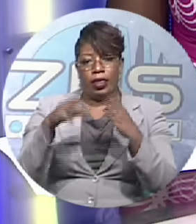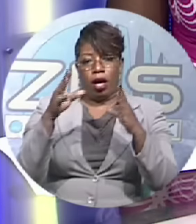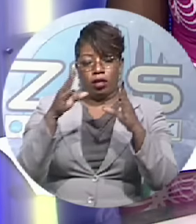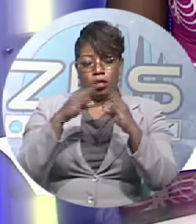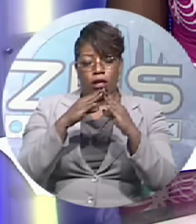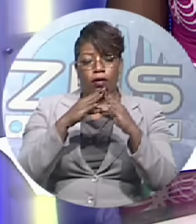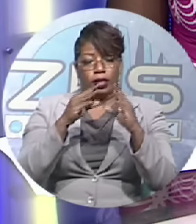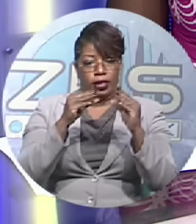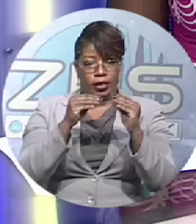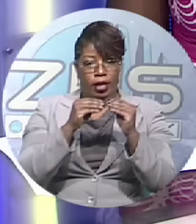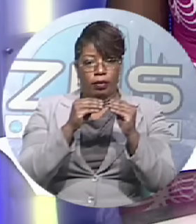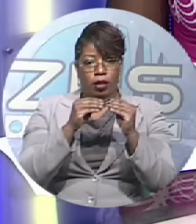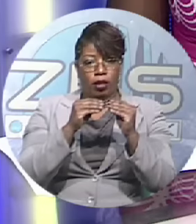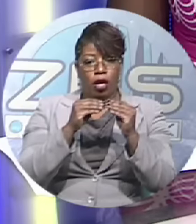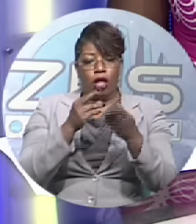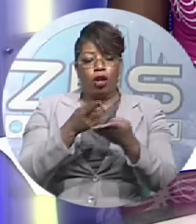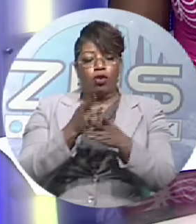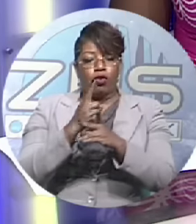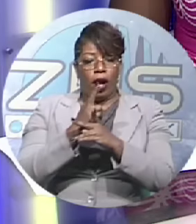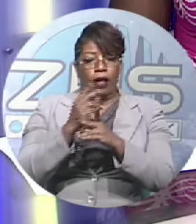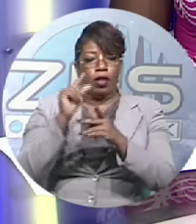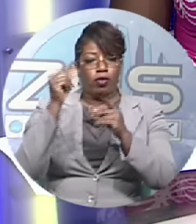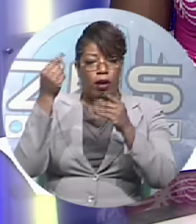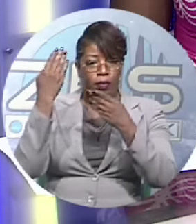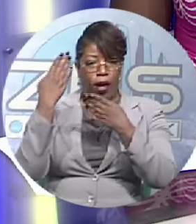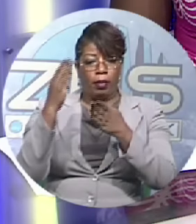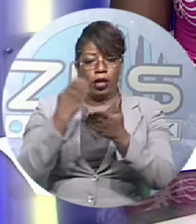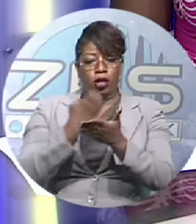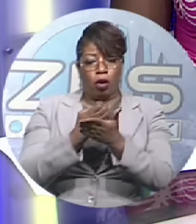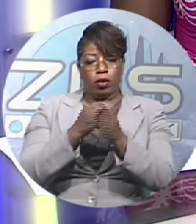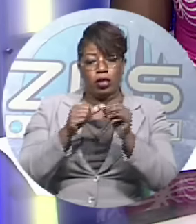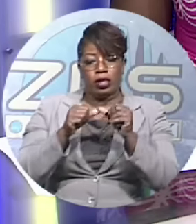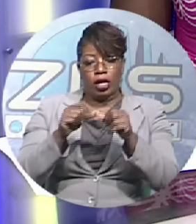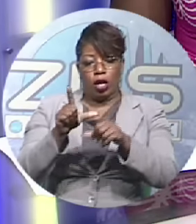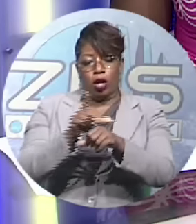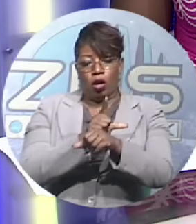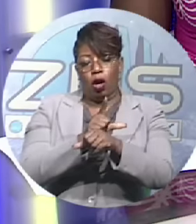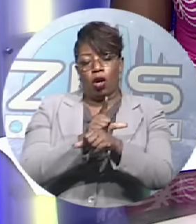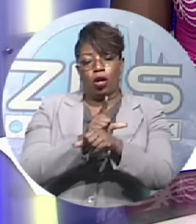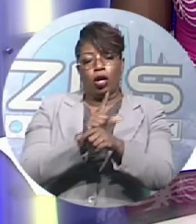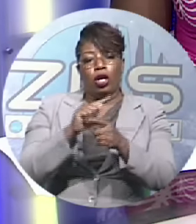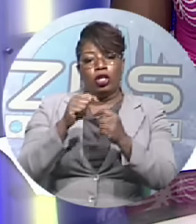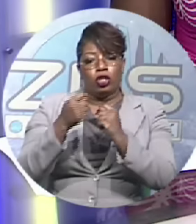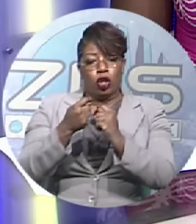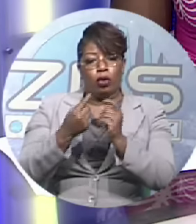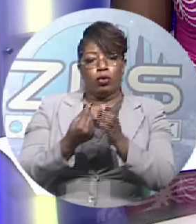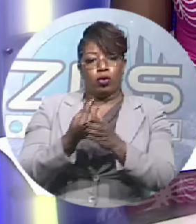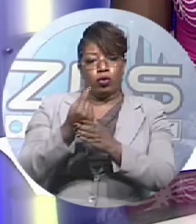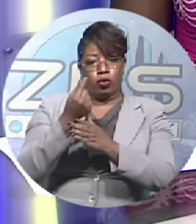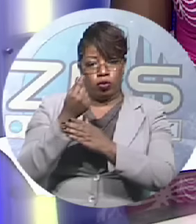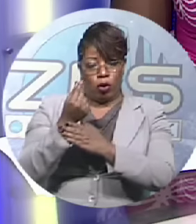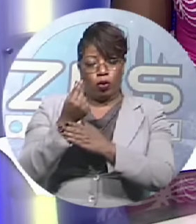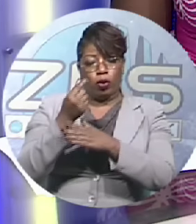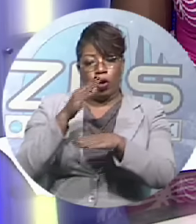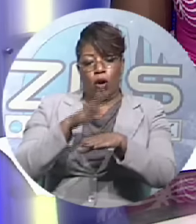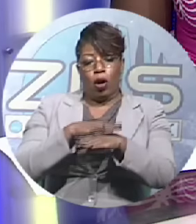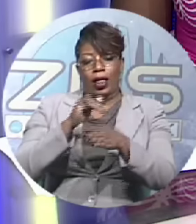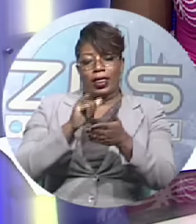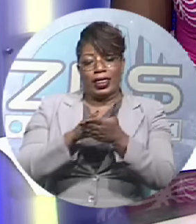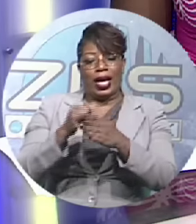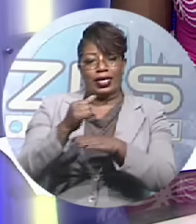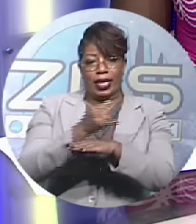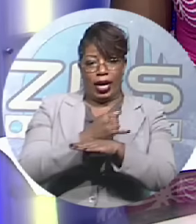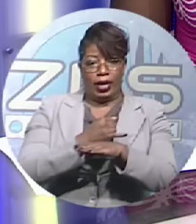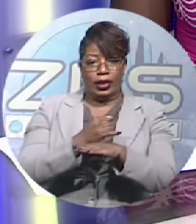implementing measures to revive Grand Bahama's economy in order to sustain long-term growth and prosperity on that island. Altavis